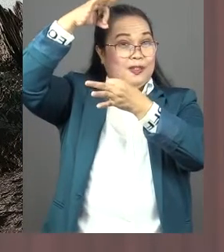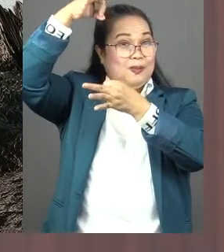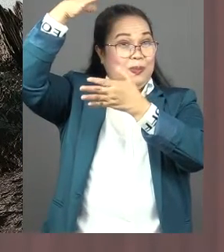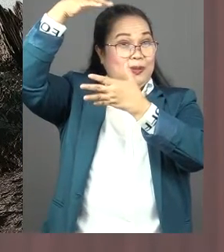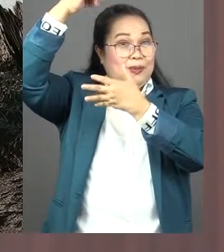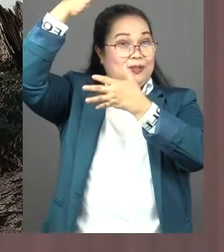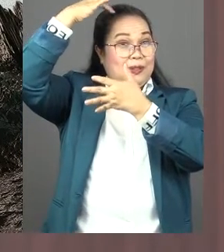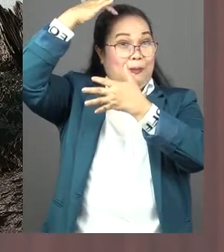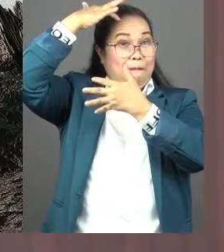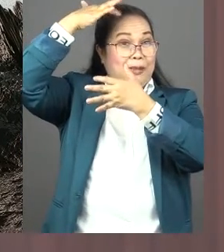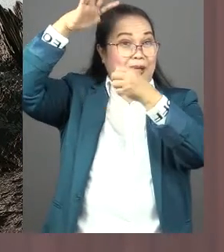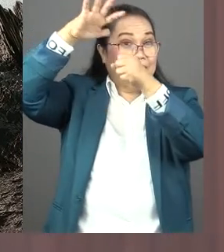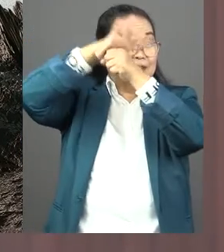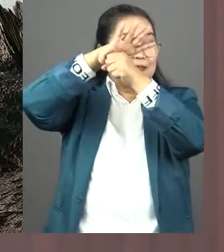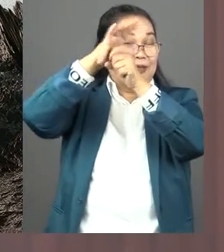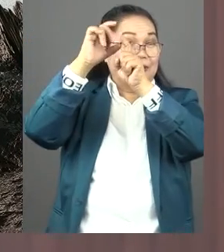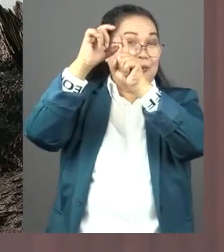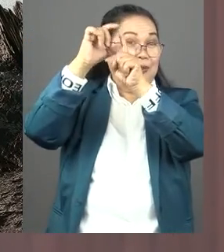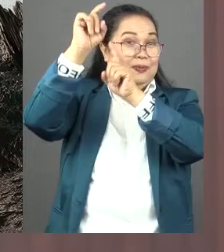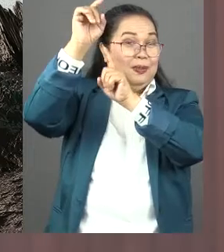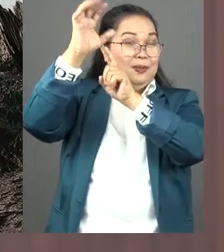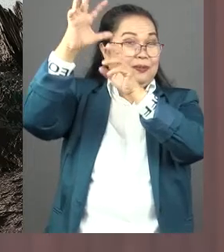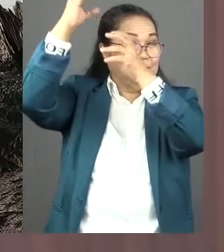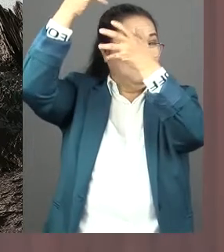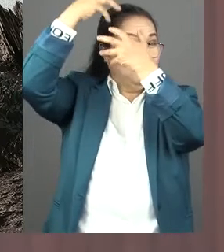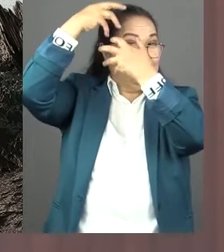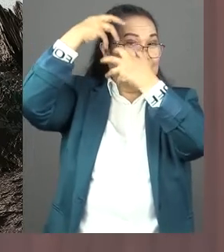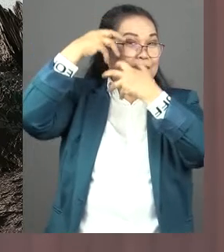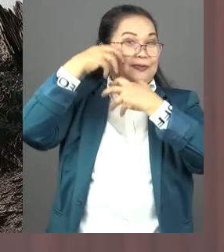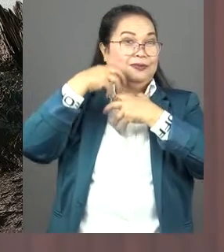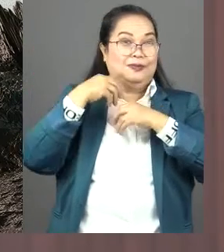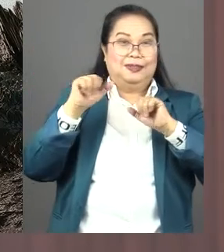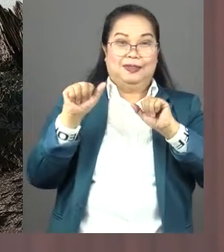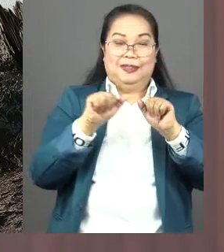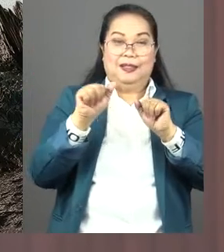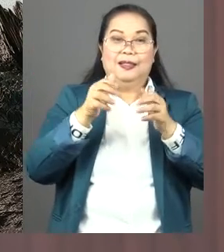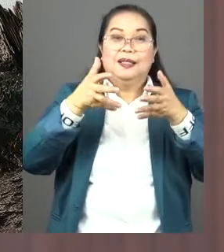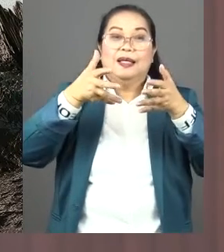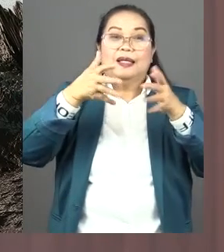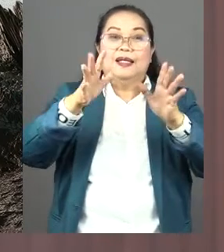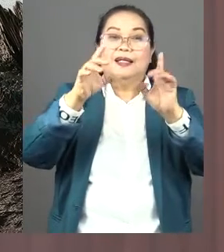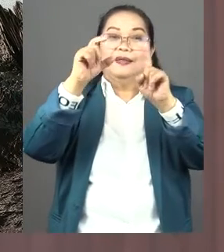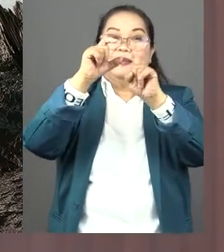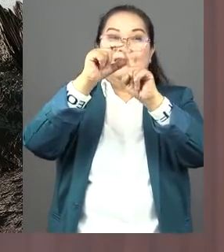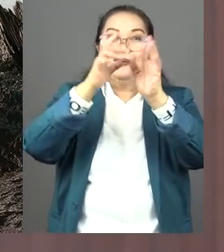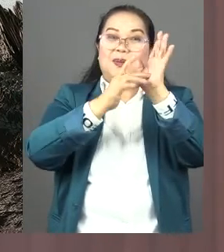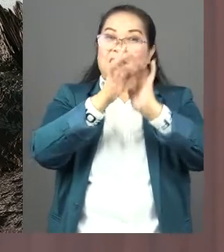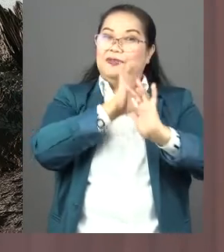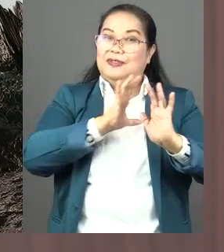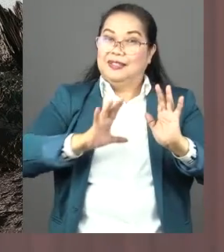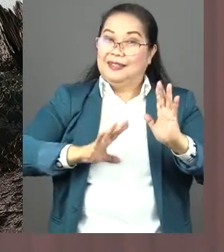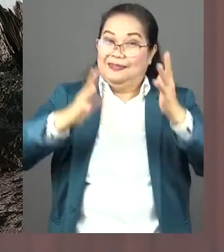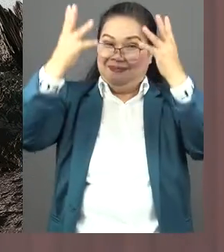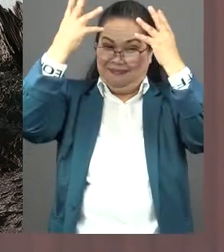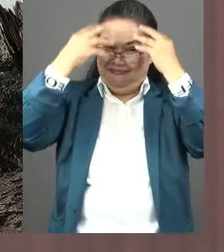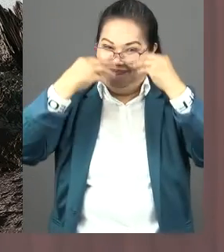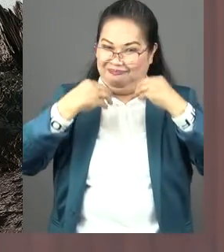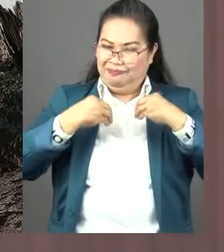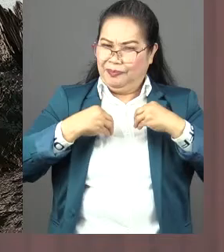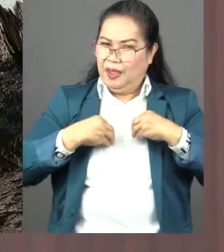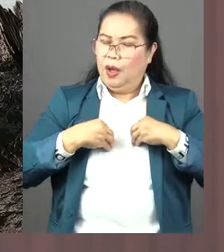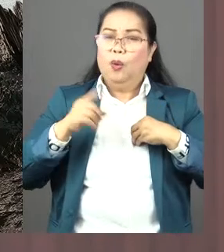are filled with the Word of God. That's the action we do. We let the Word of Christ dwell richly in us. What is